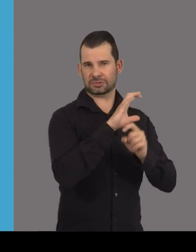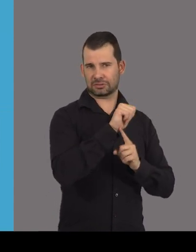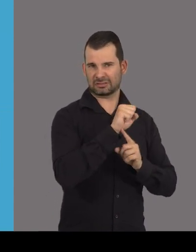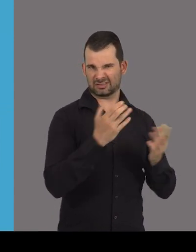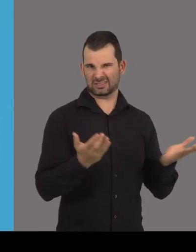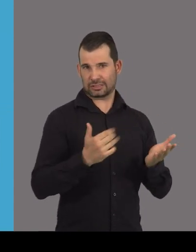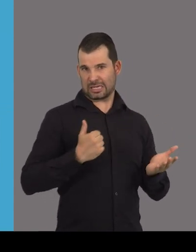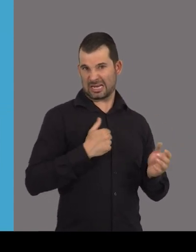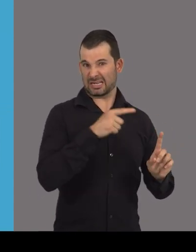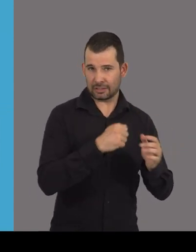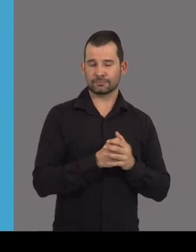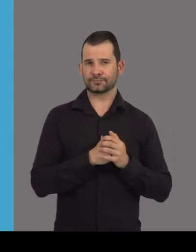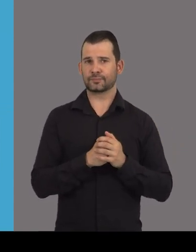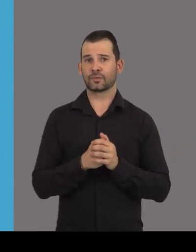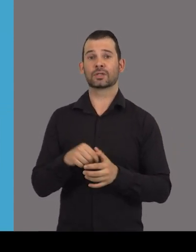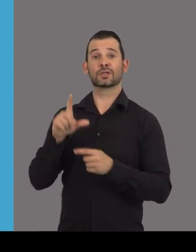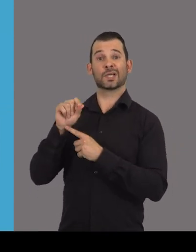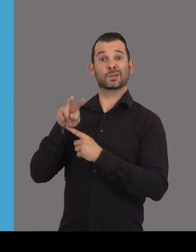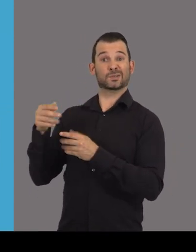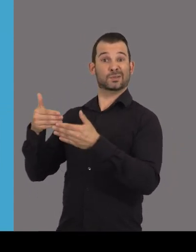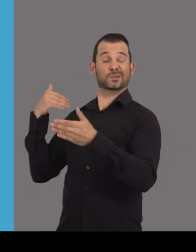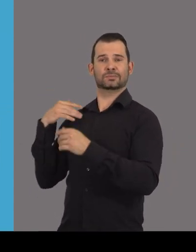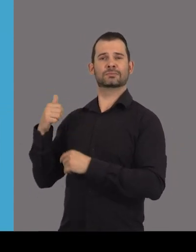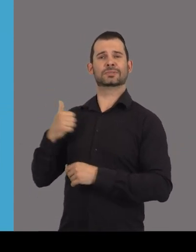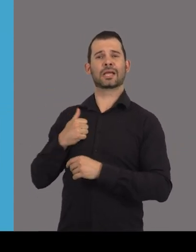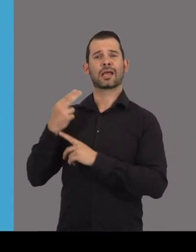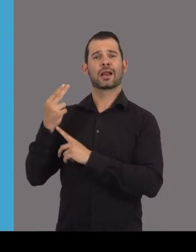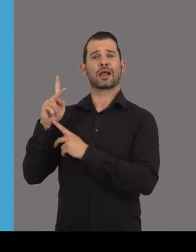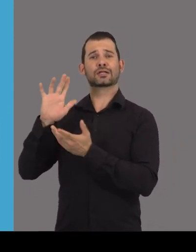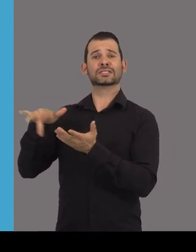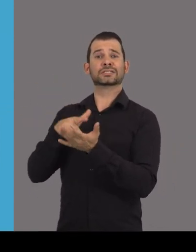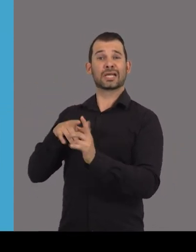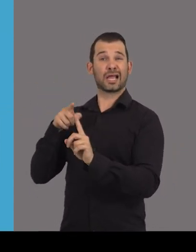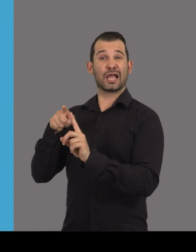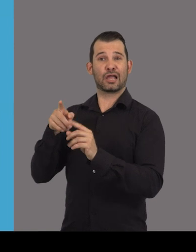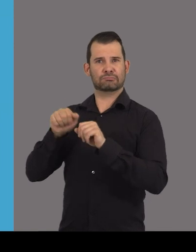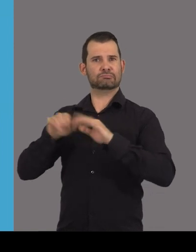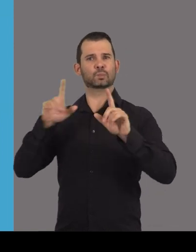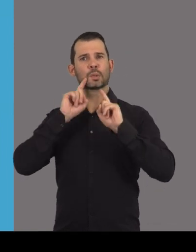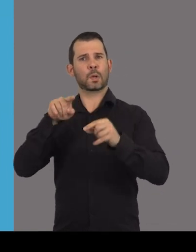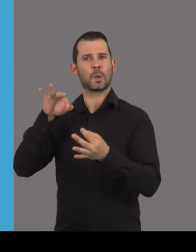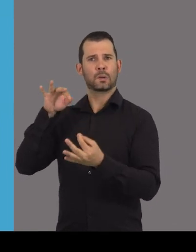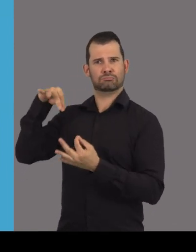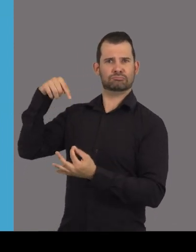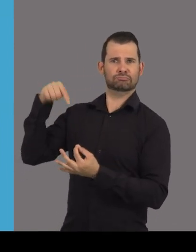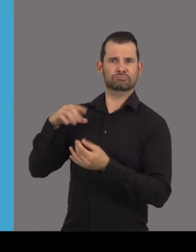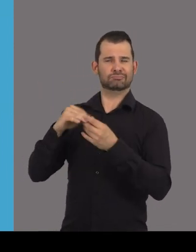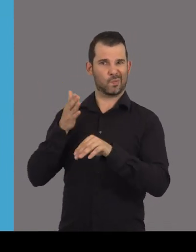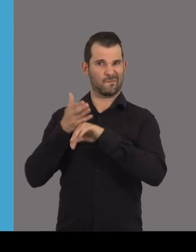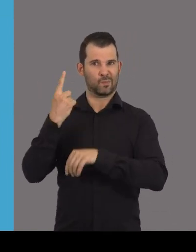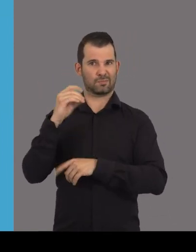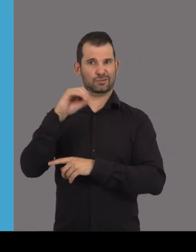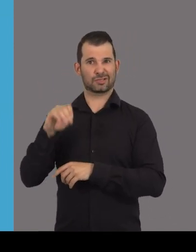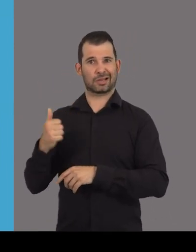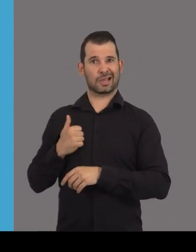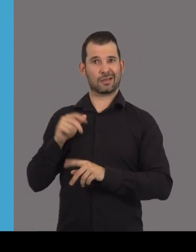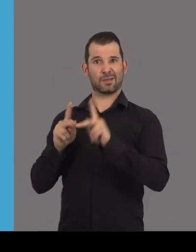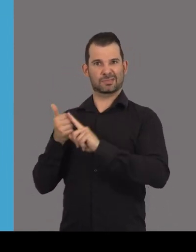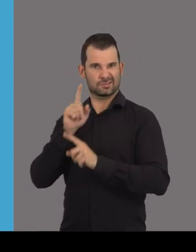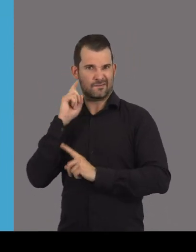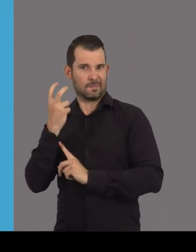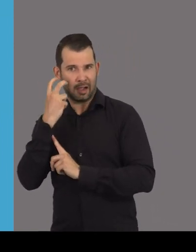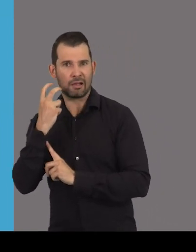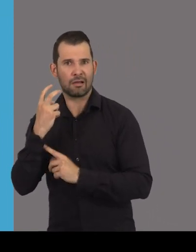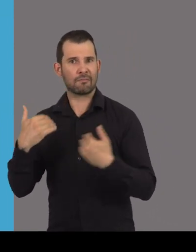or CAS, in Canada. In 2022, the Canadian Helen Keller Centre released a report stating that over 1%